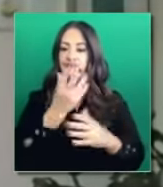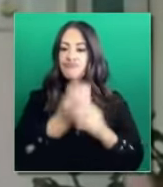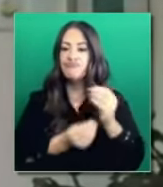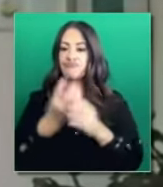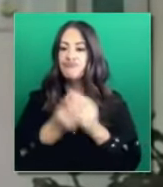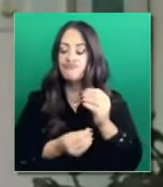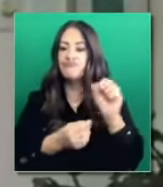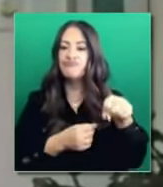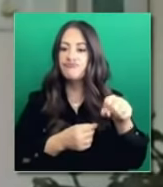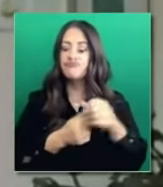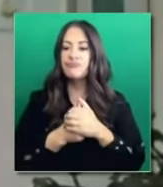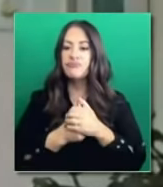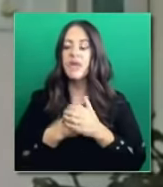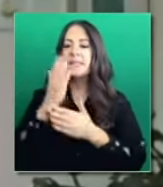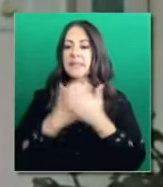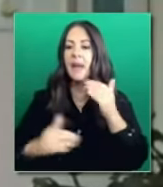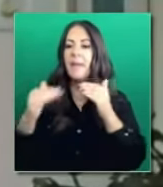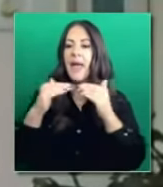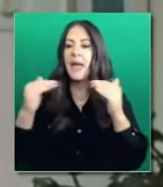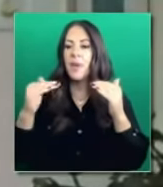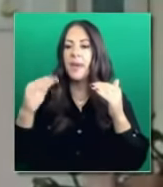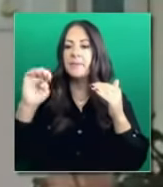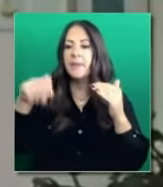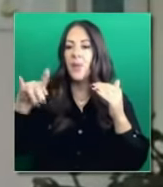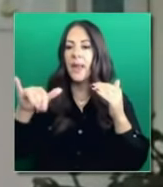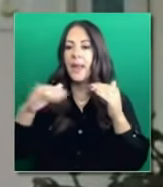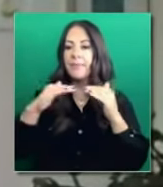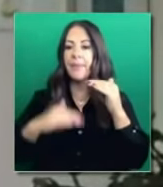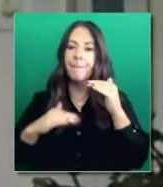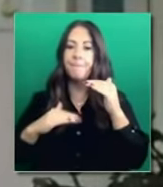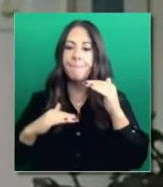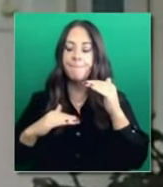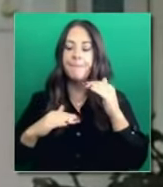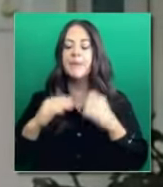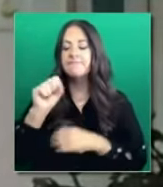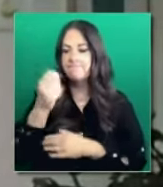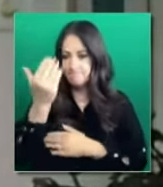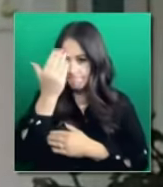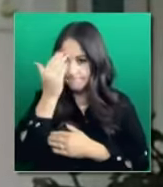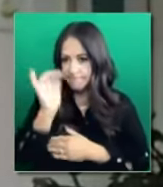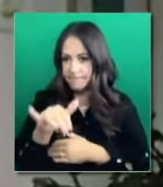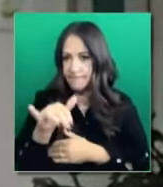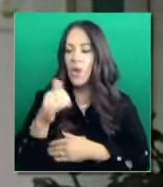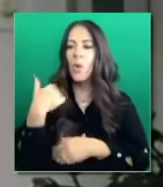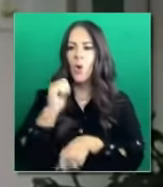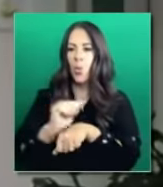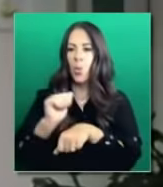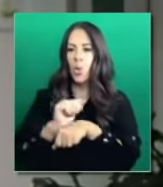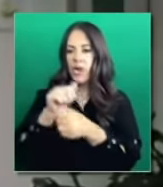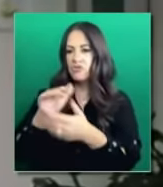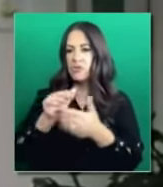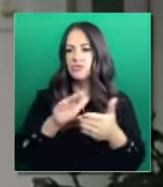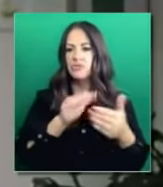a, an equity gap that we're all aware of. And among the things that we need to be working on